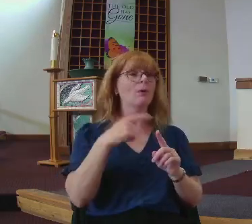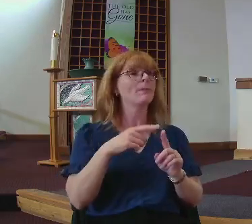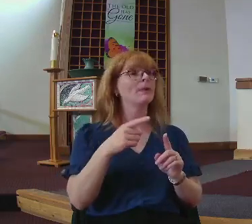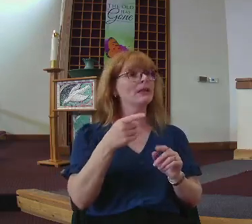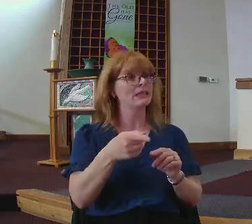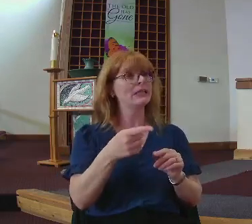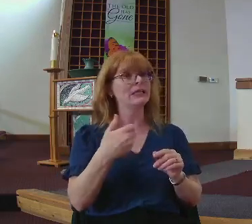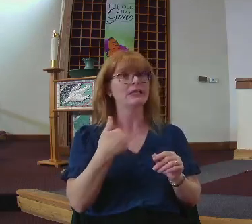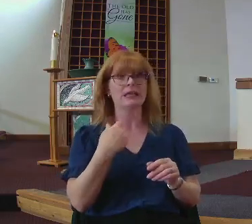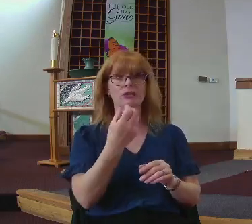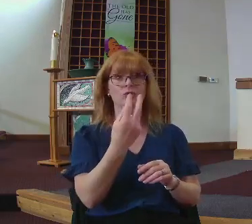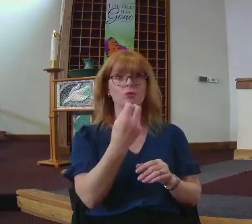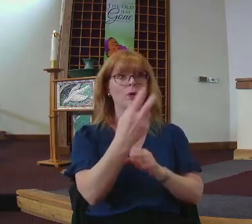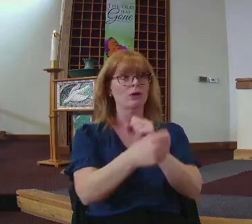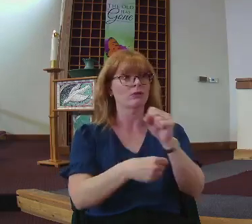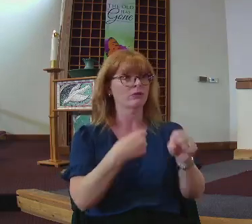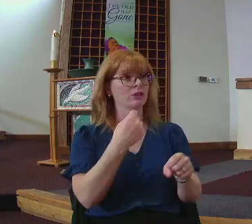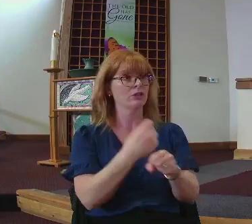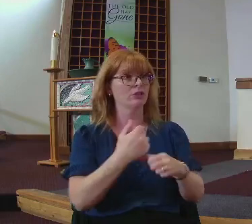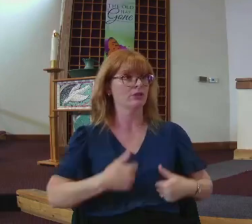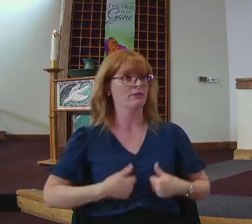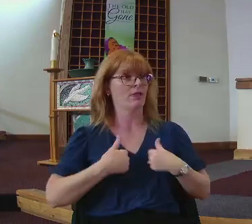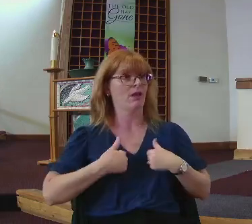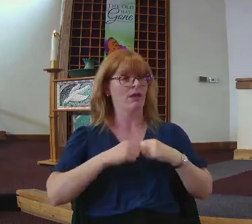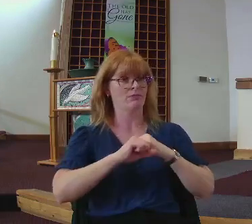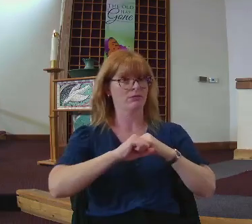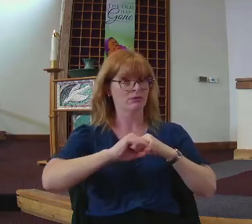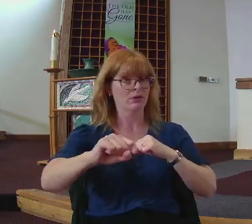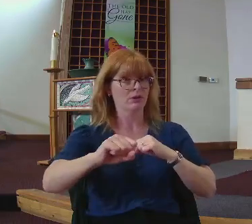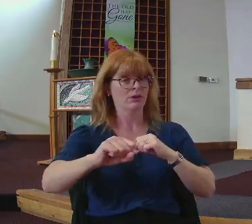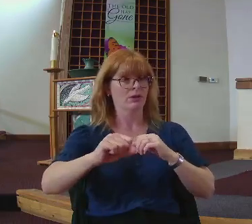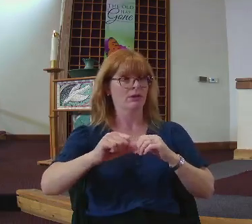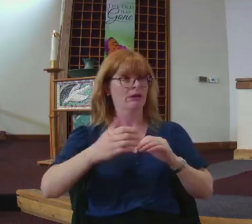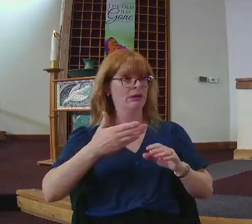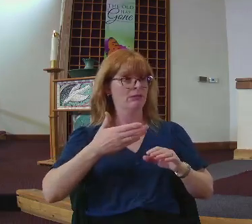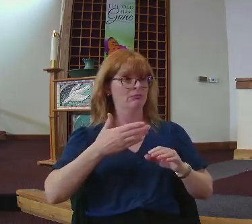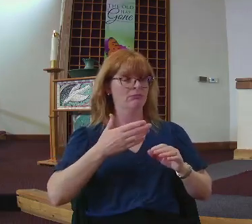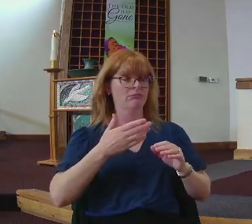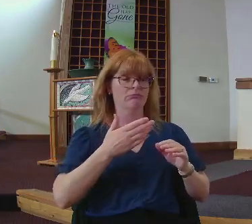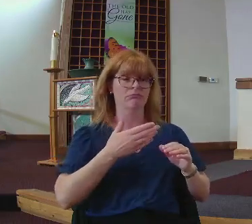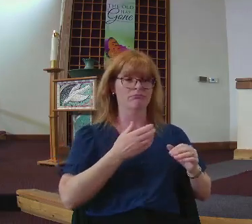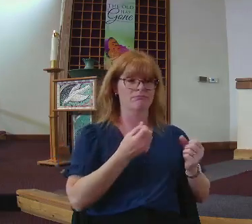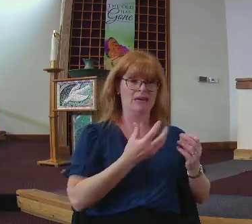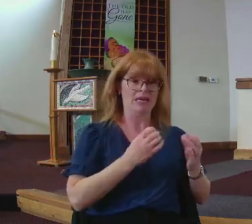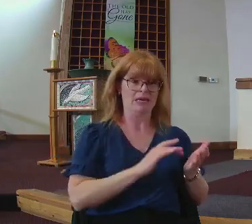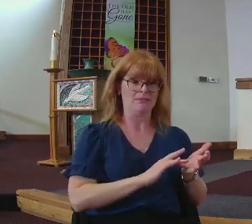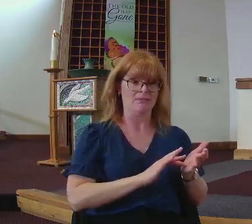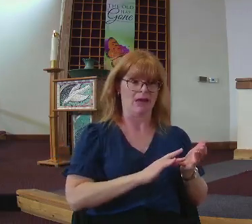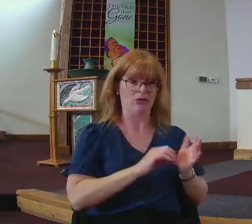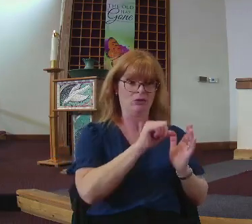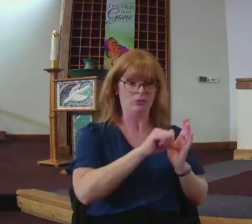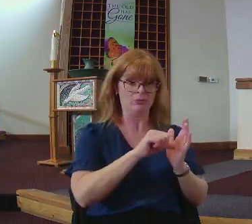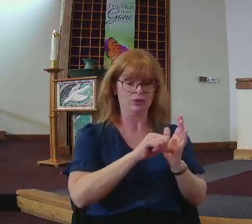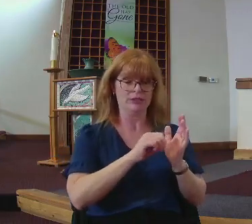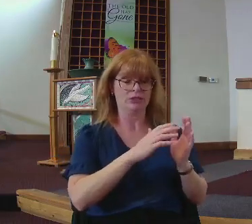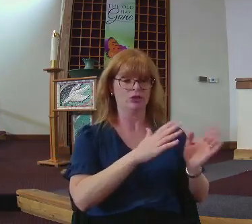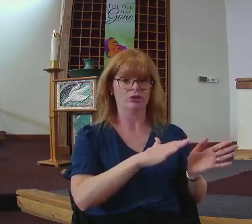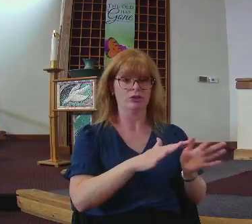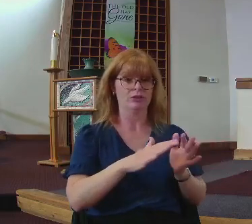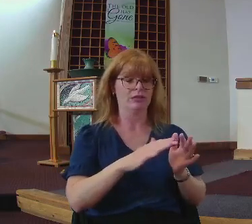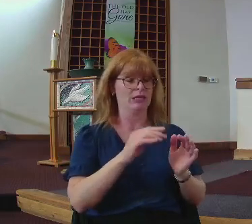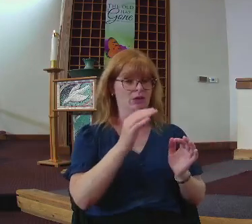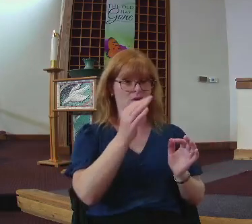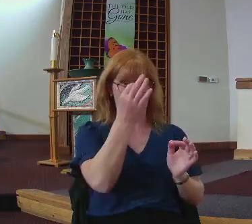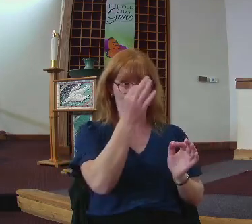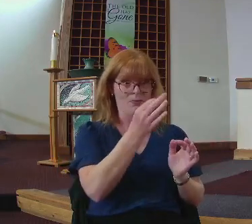of really good life after he went through medical procedures that nearly killed him.